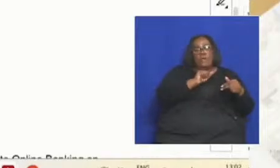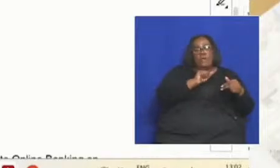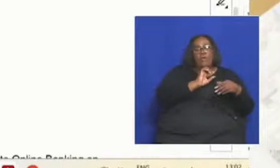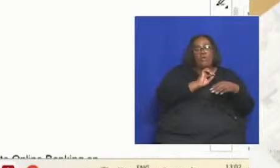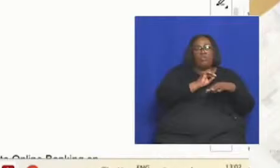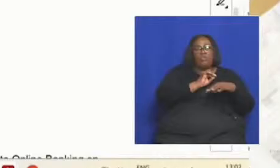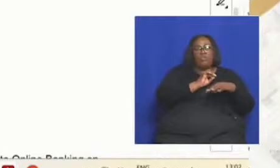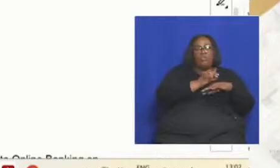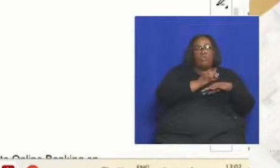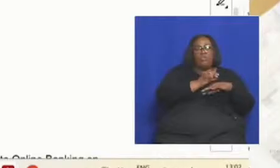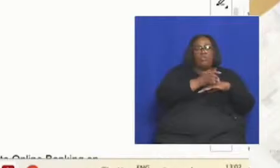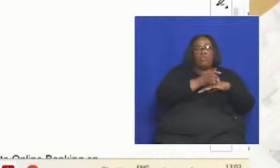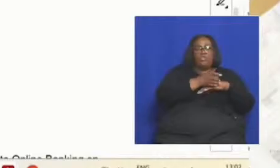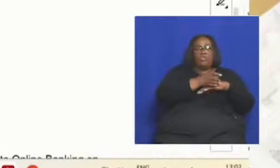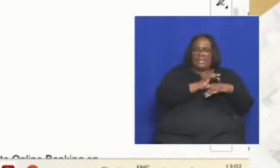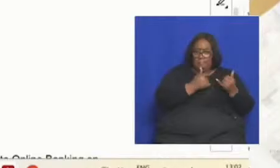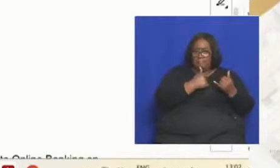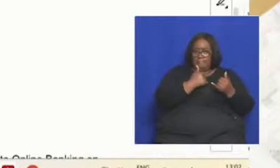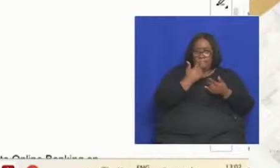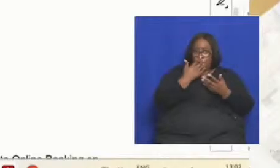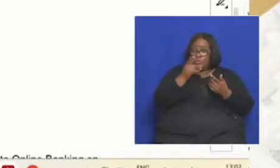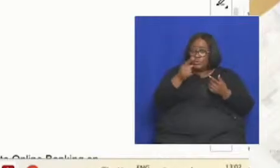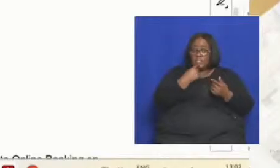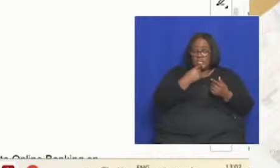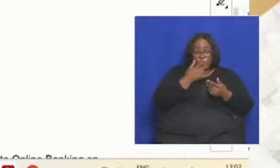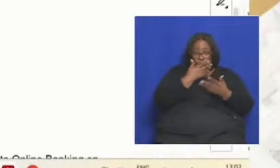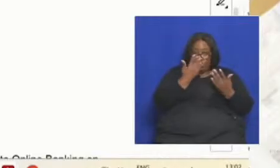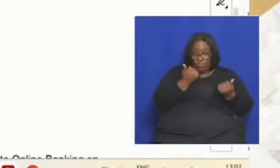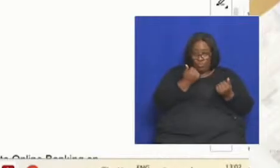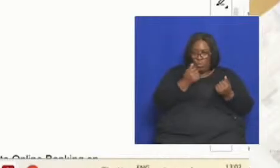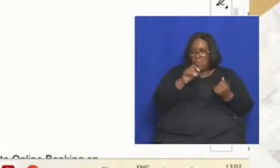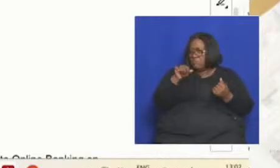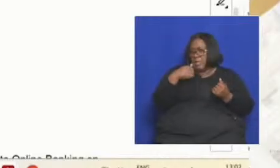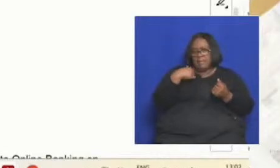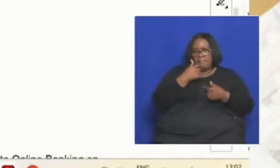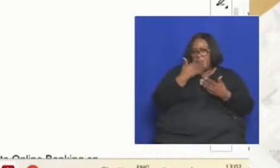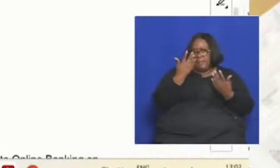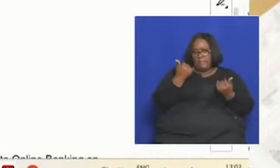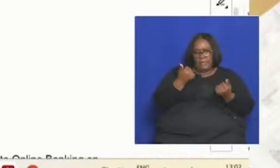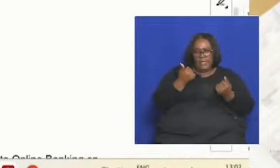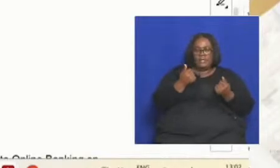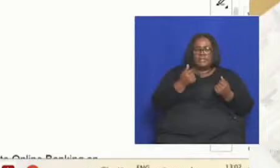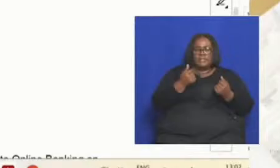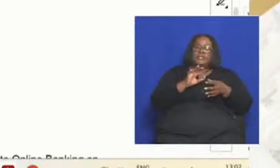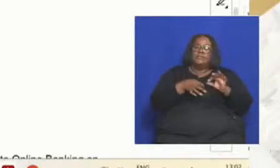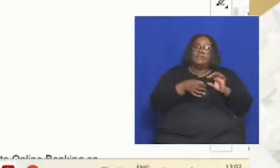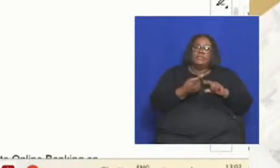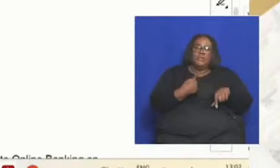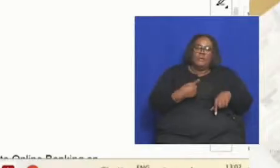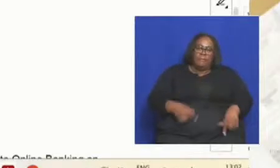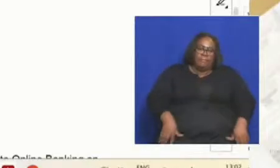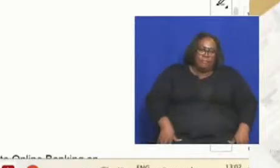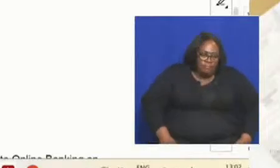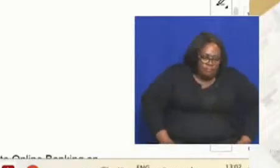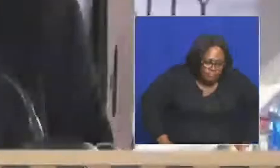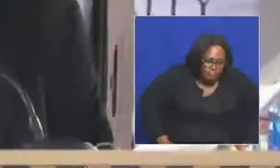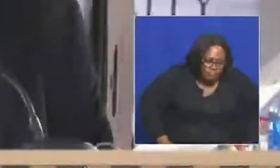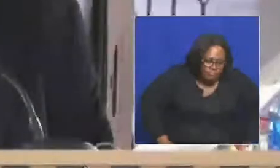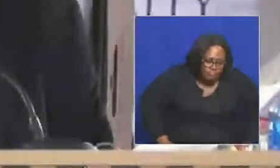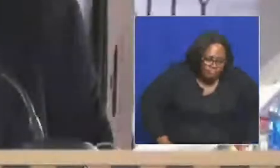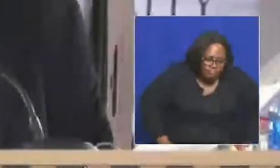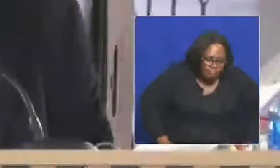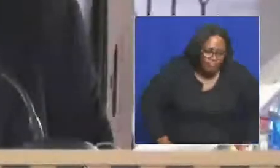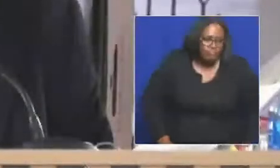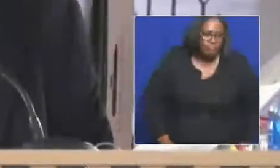Now, you said you facilitated the delivery of these proofs of payment to one or the other. You don't